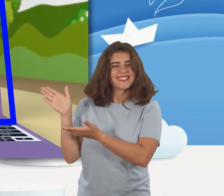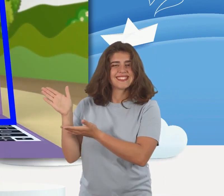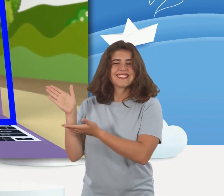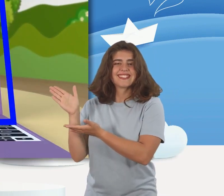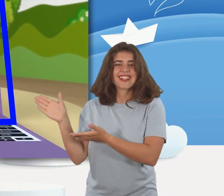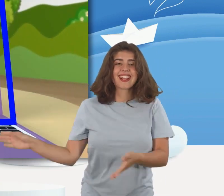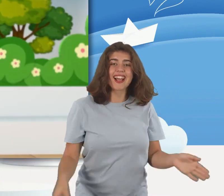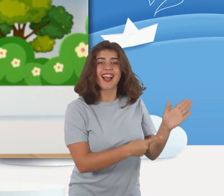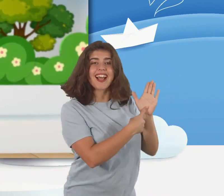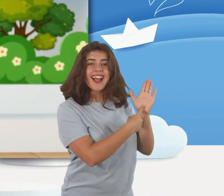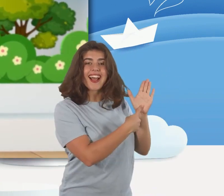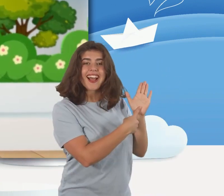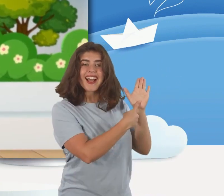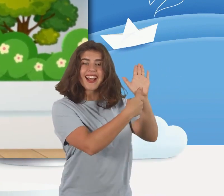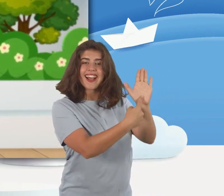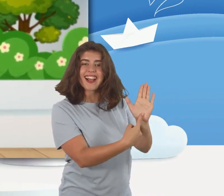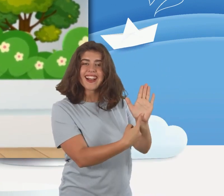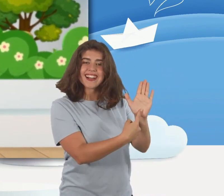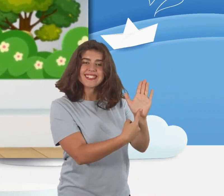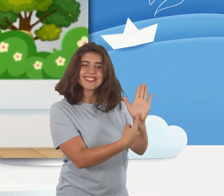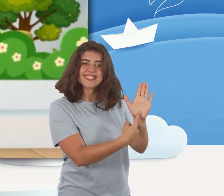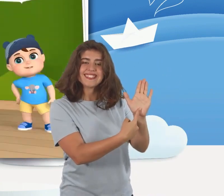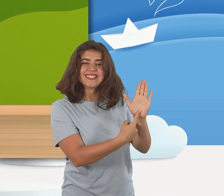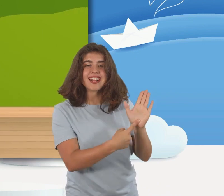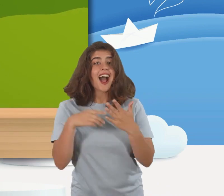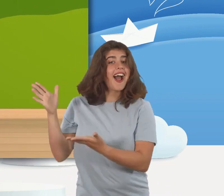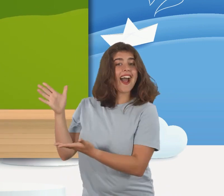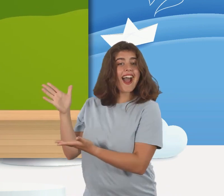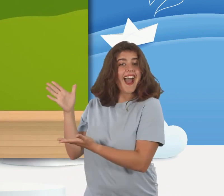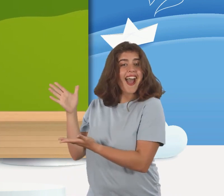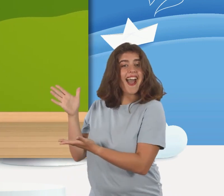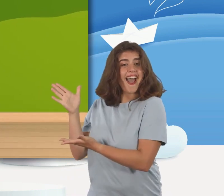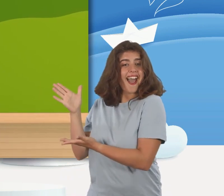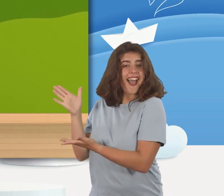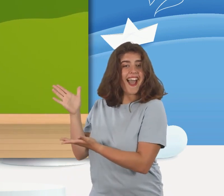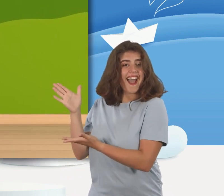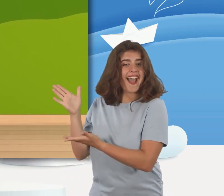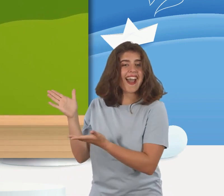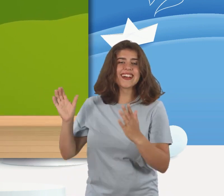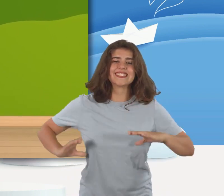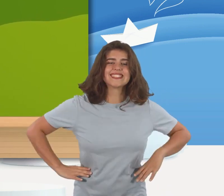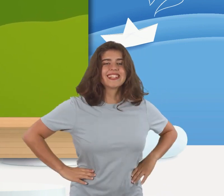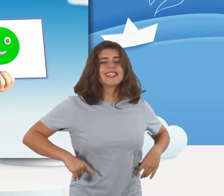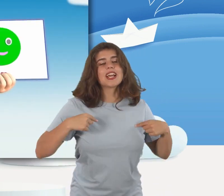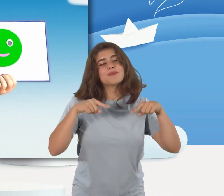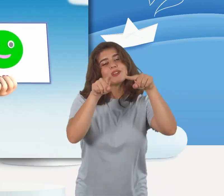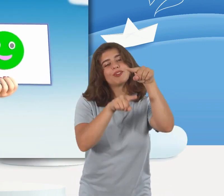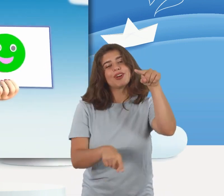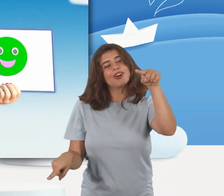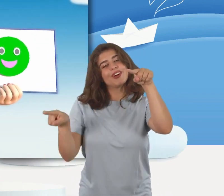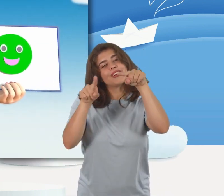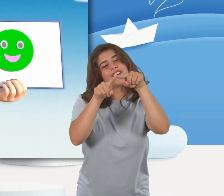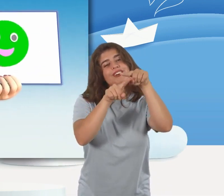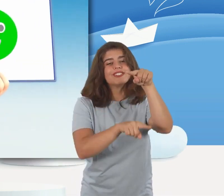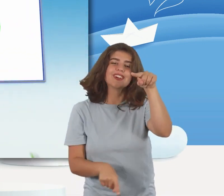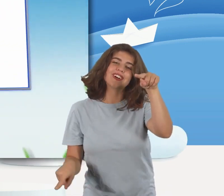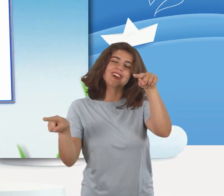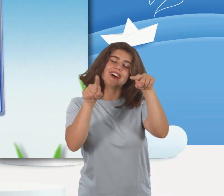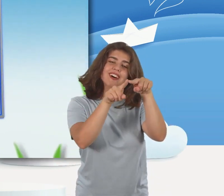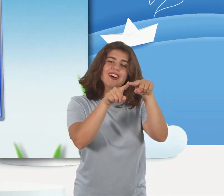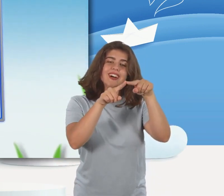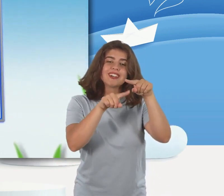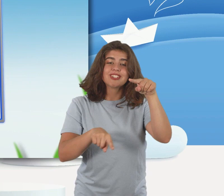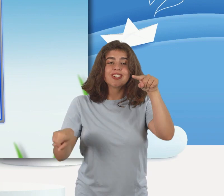Here you are. Here you are. Here you are. I am a